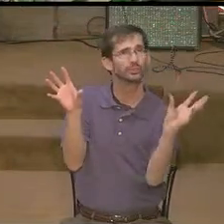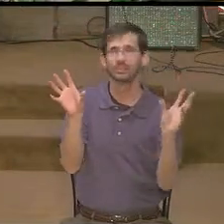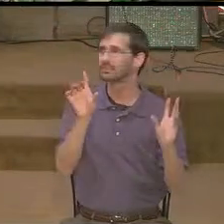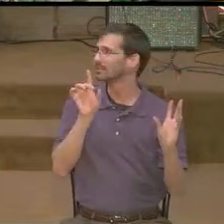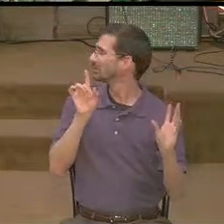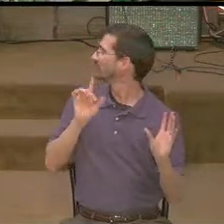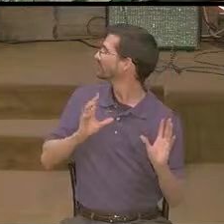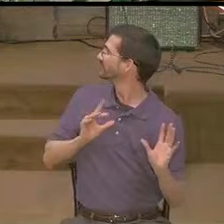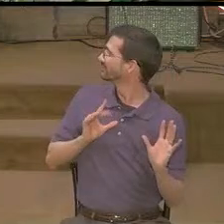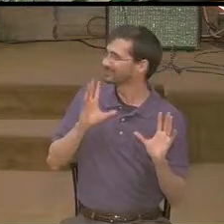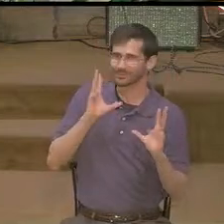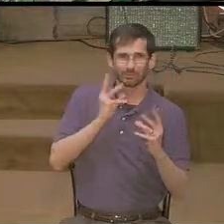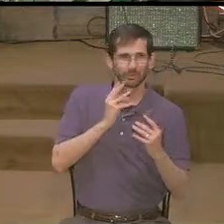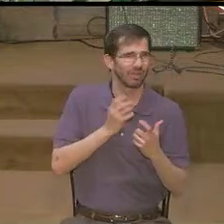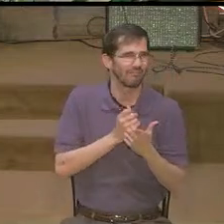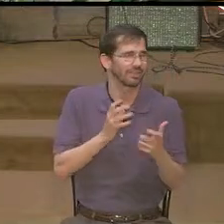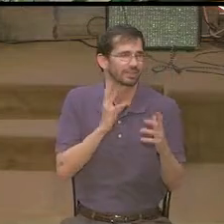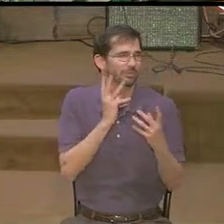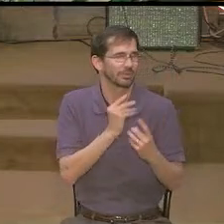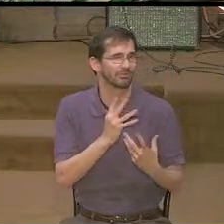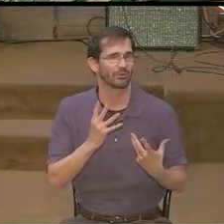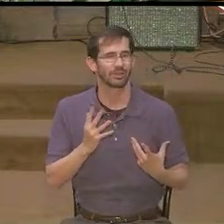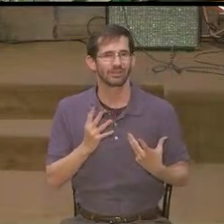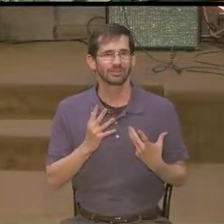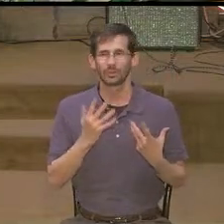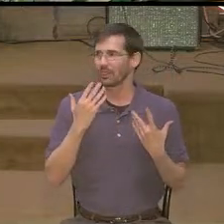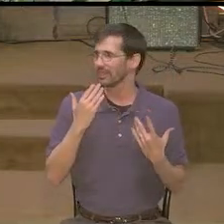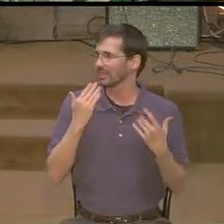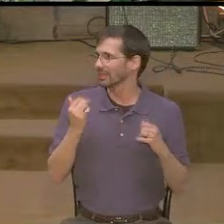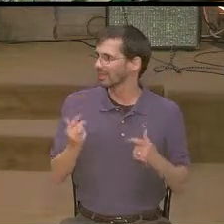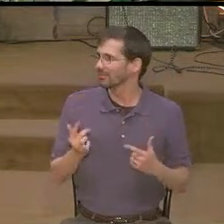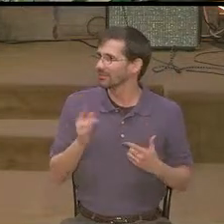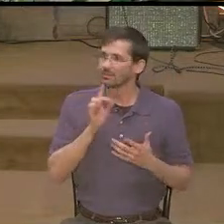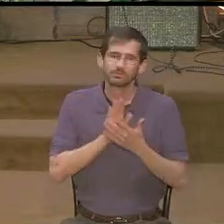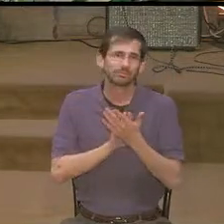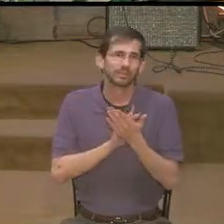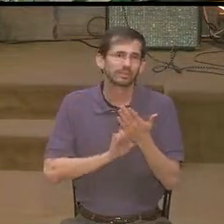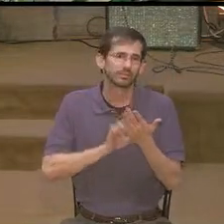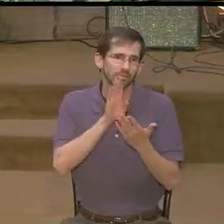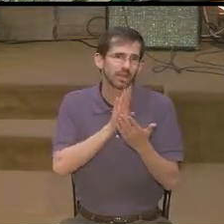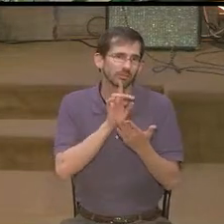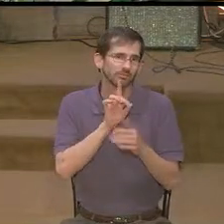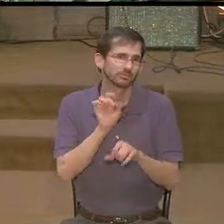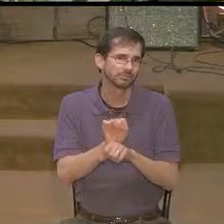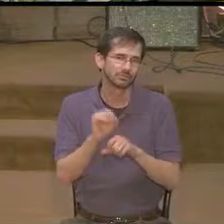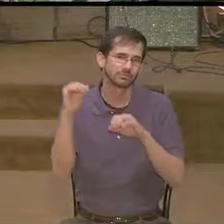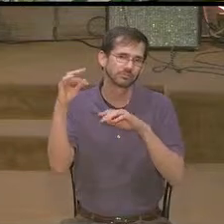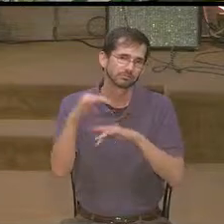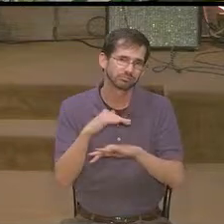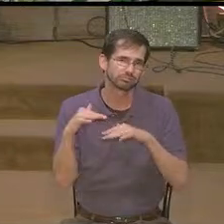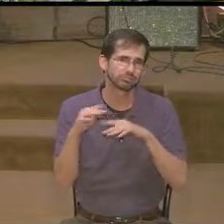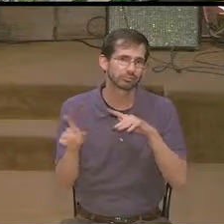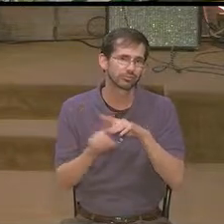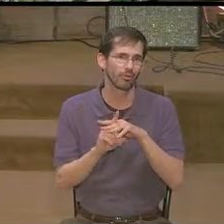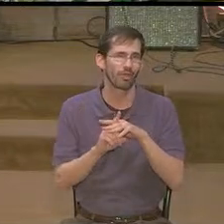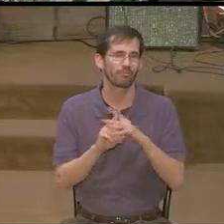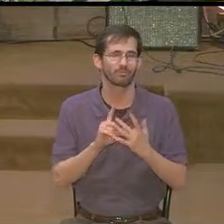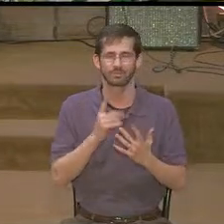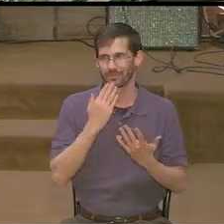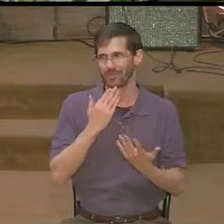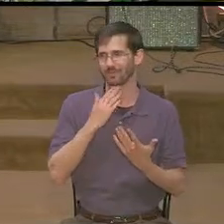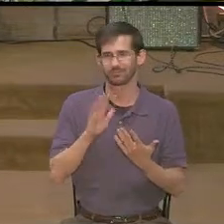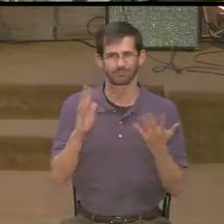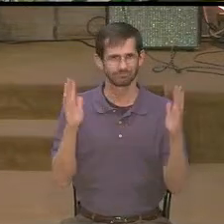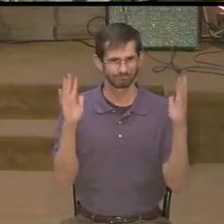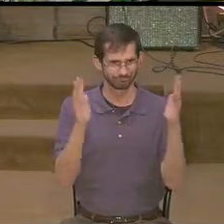Everything is just was so beautiful. So thank you, everyone, and praise the Lord. God really showed up, and I'm so thankful. Come on, clap those